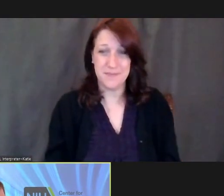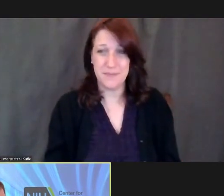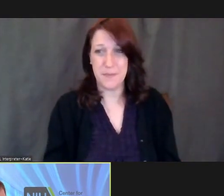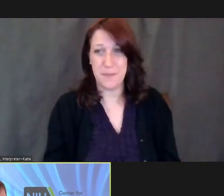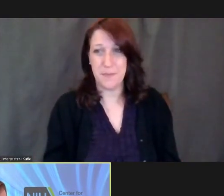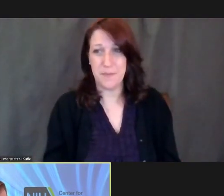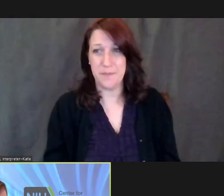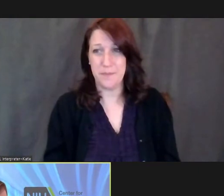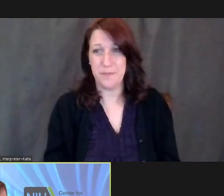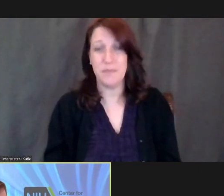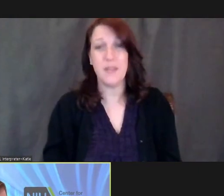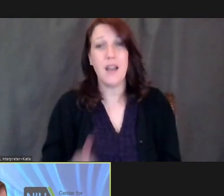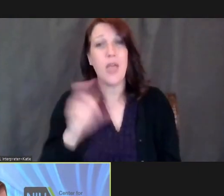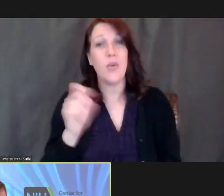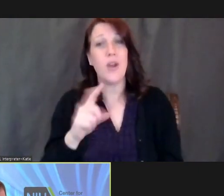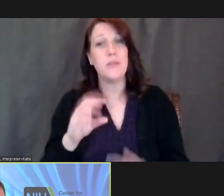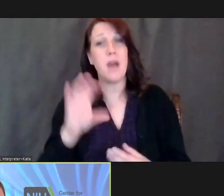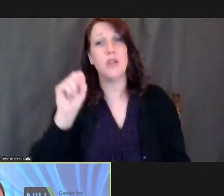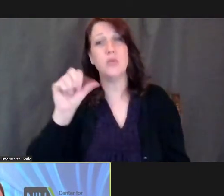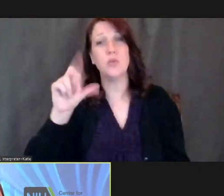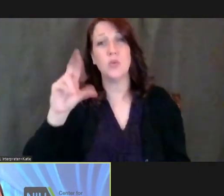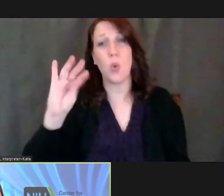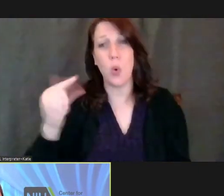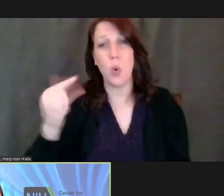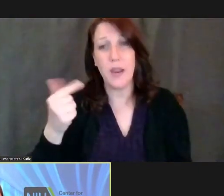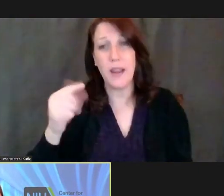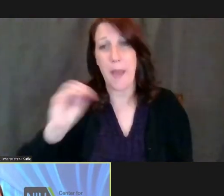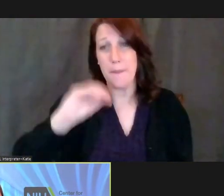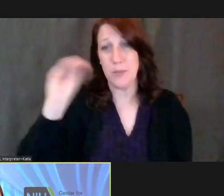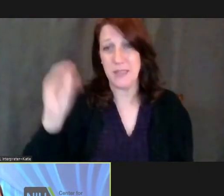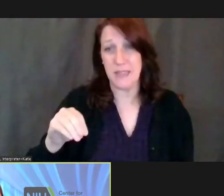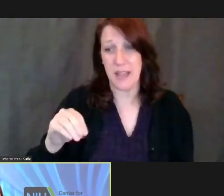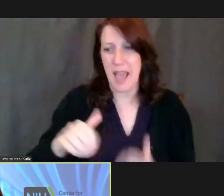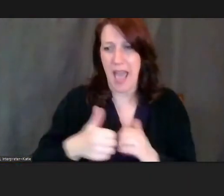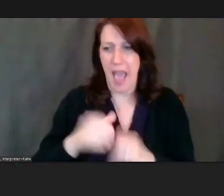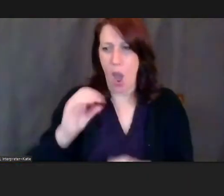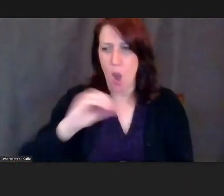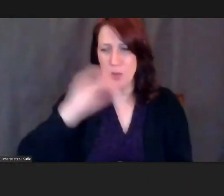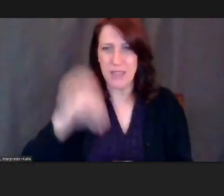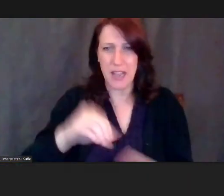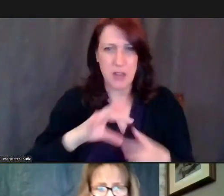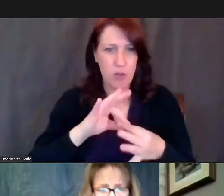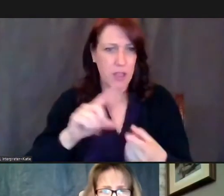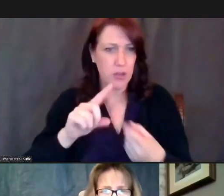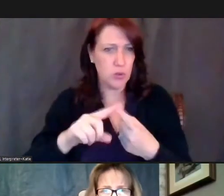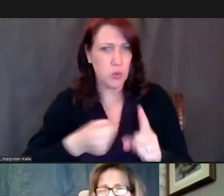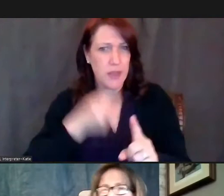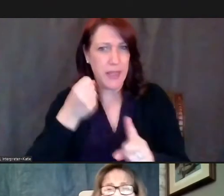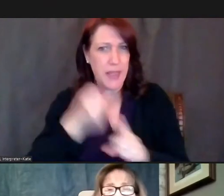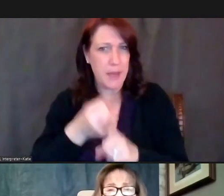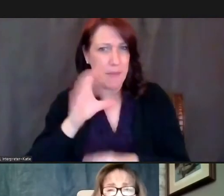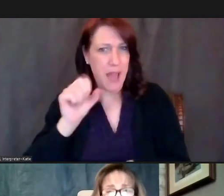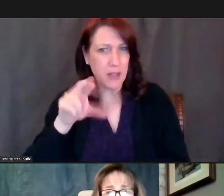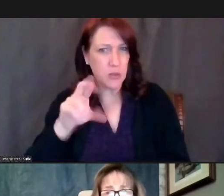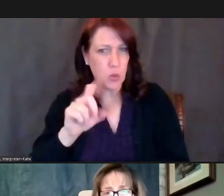We have a question about scoring and percentile. How does the percentile relate to the impact score? So that's going